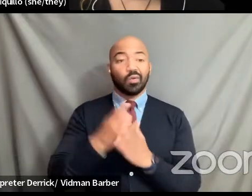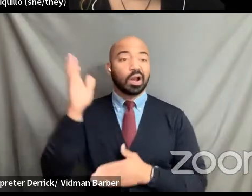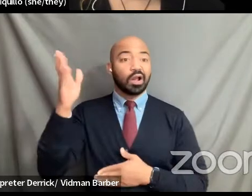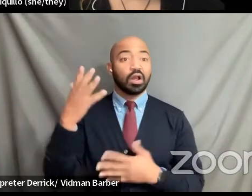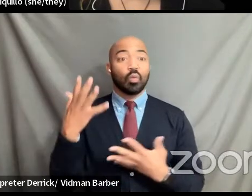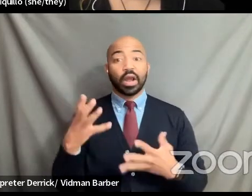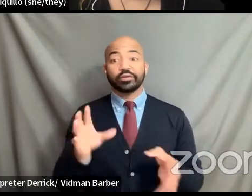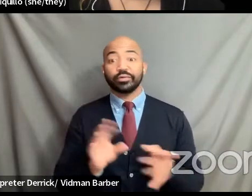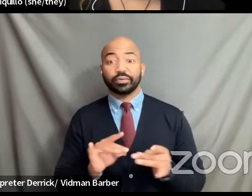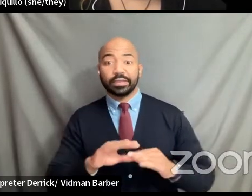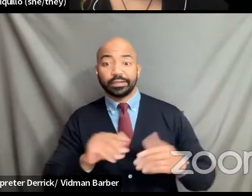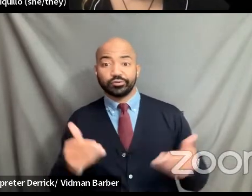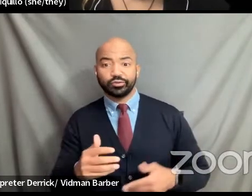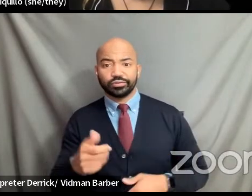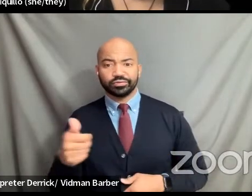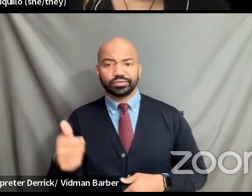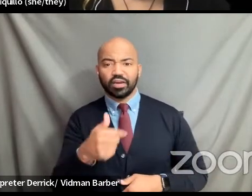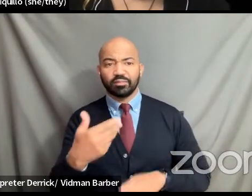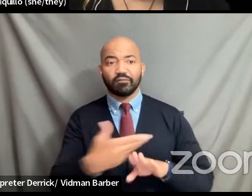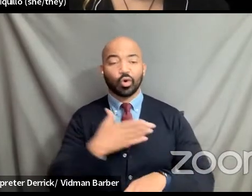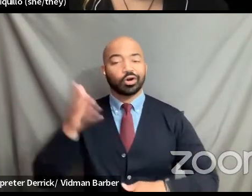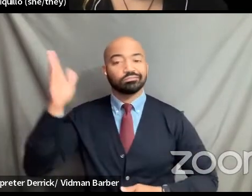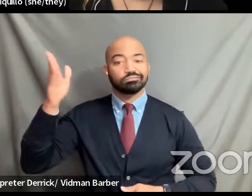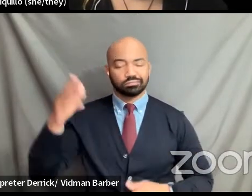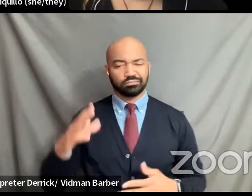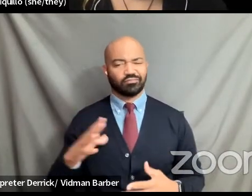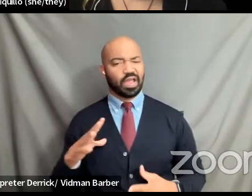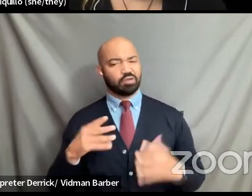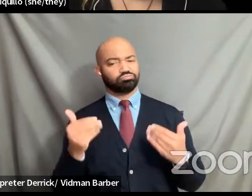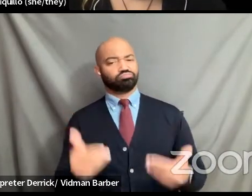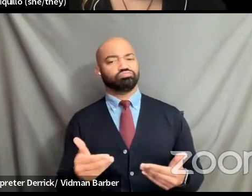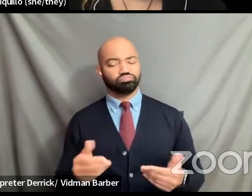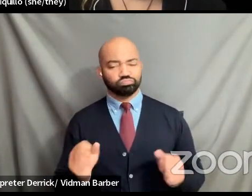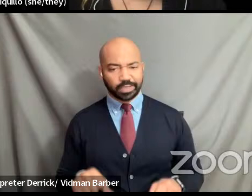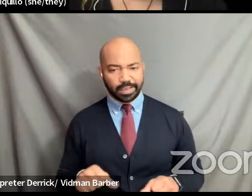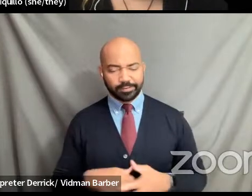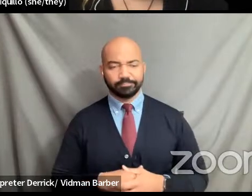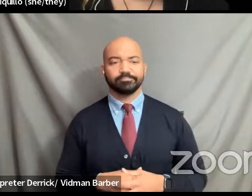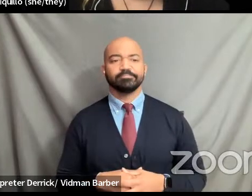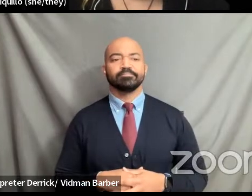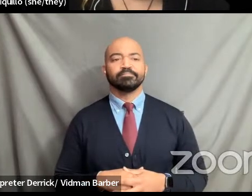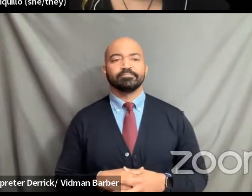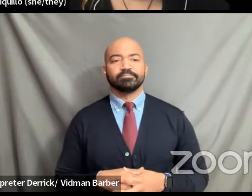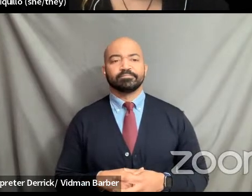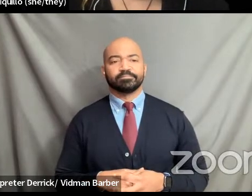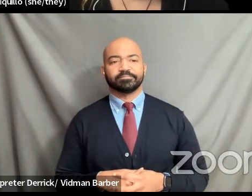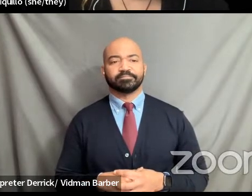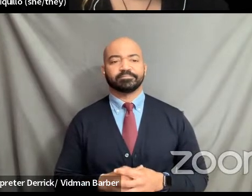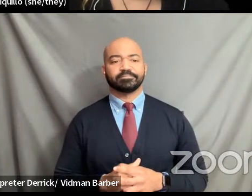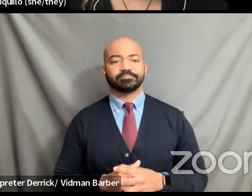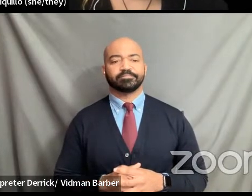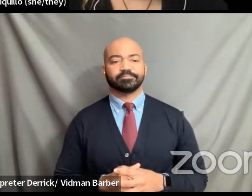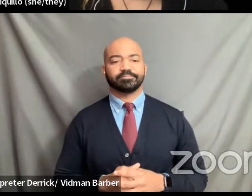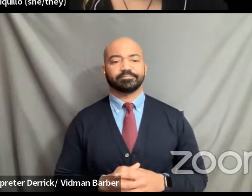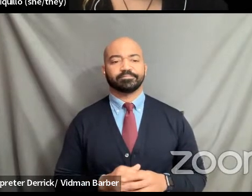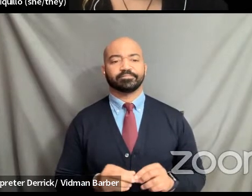want to quickly introduce yourself before you give your talk, that works well. But if